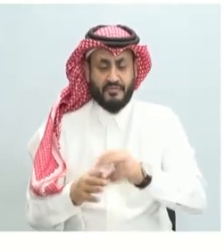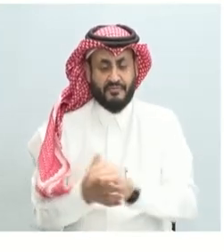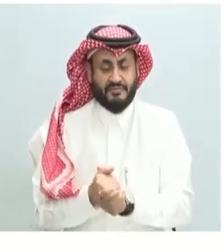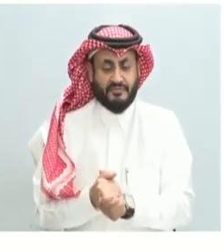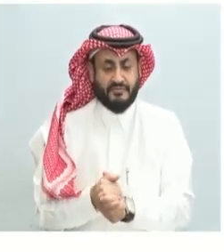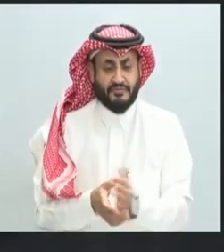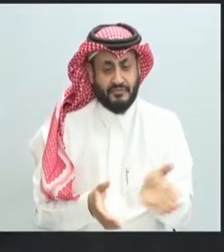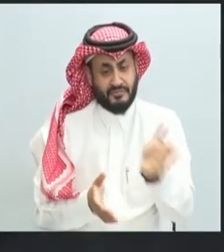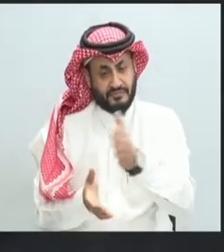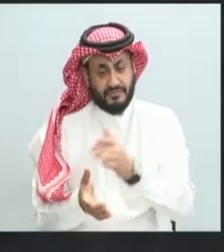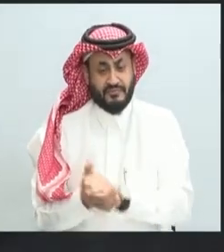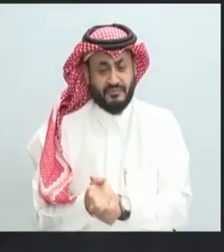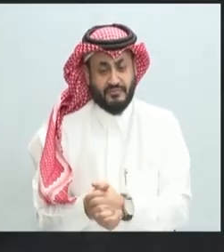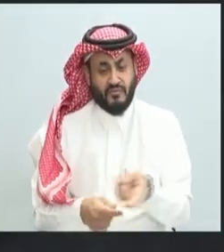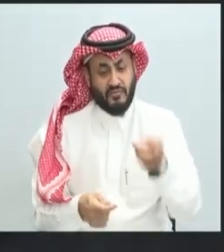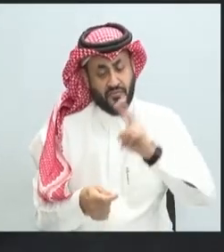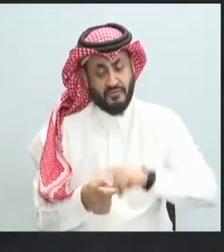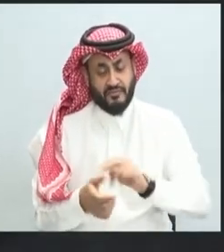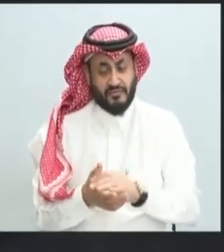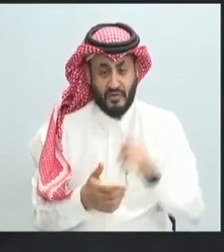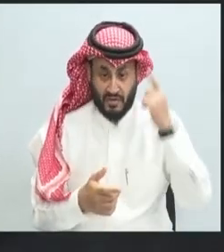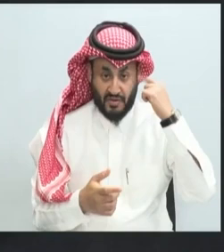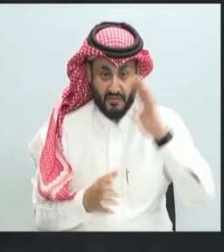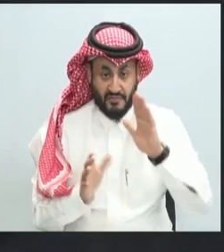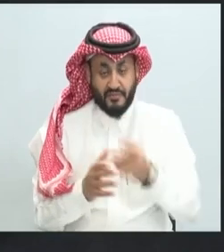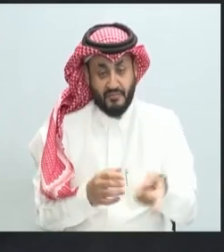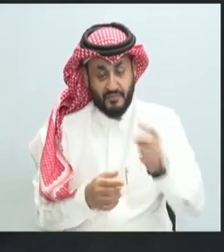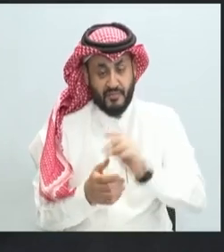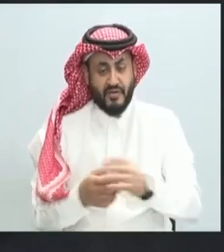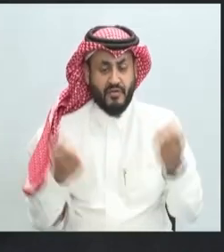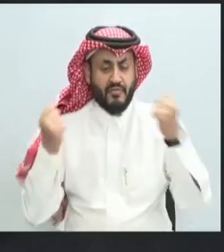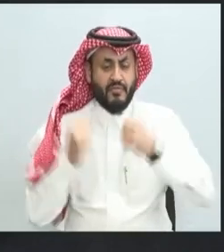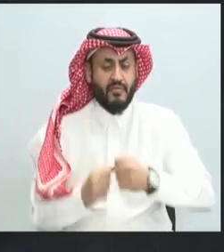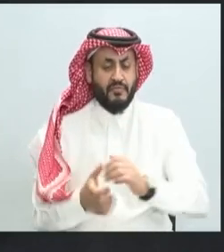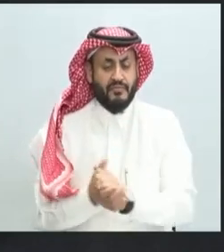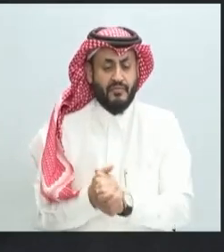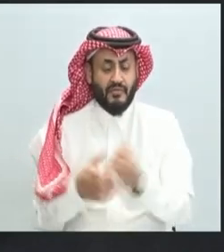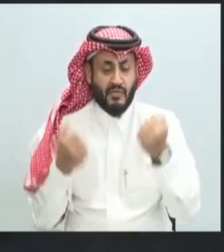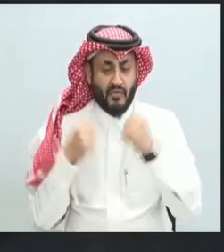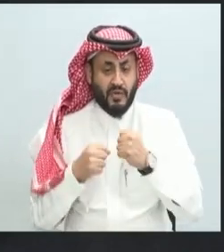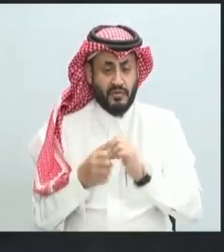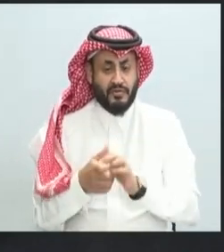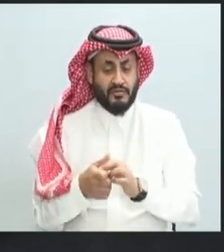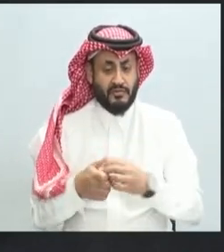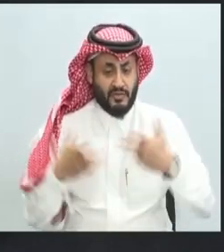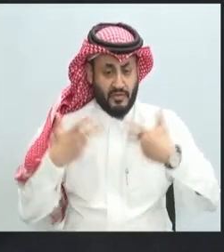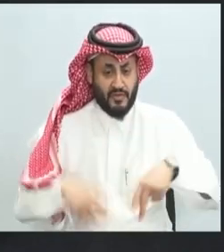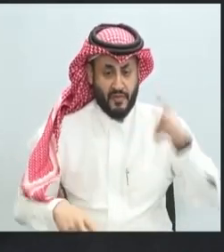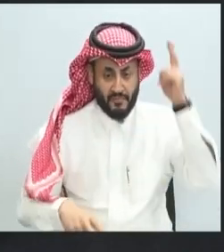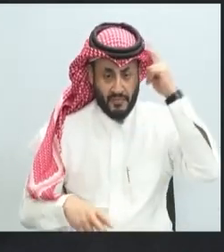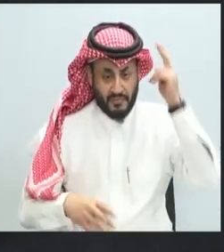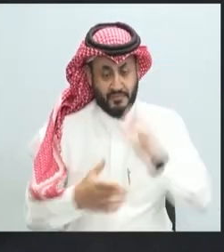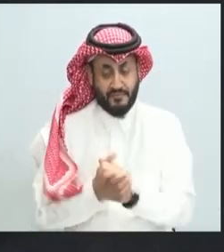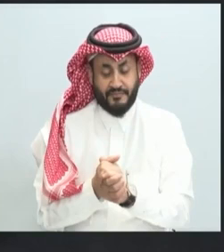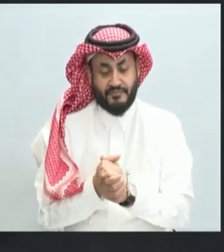Not only this, we're not describing only his hair. We're also saying that he is wearing, we're describing